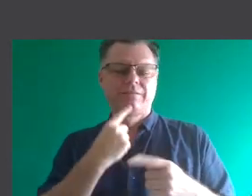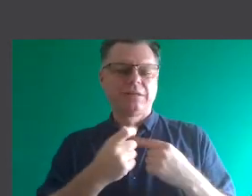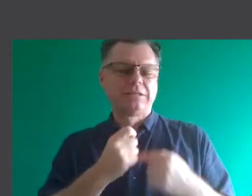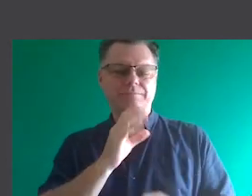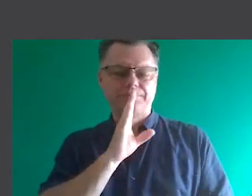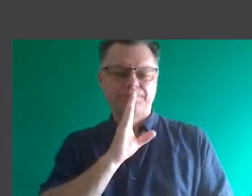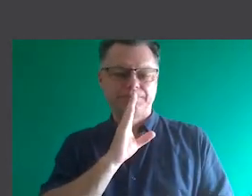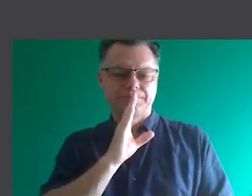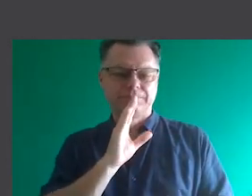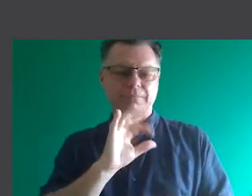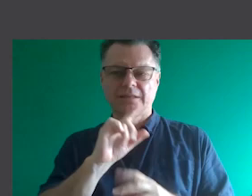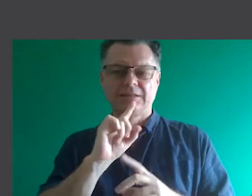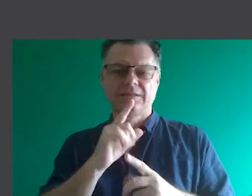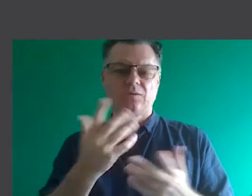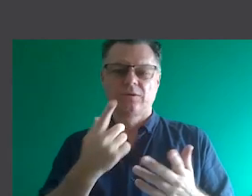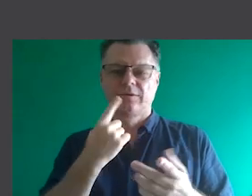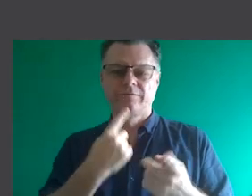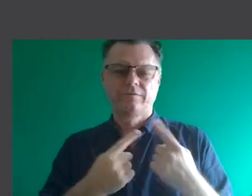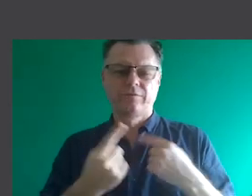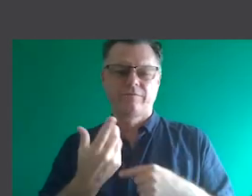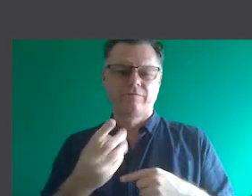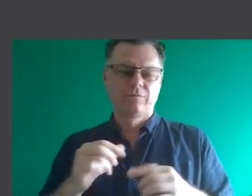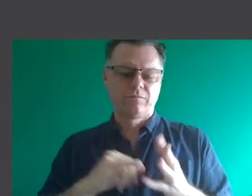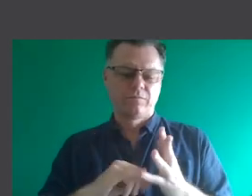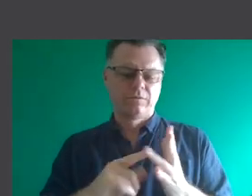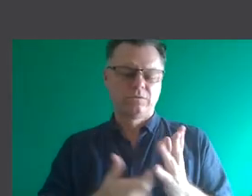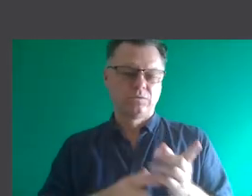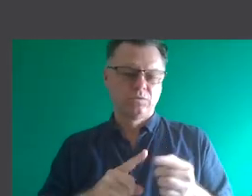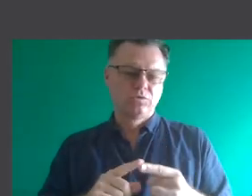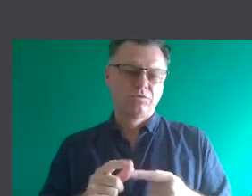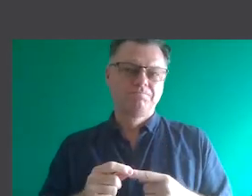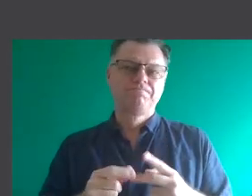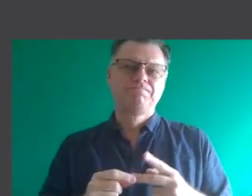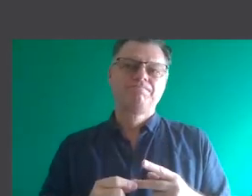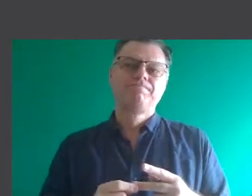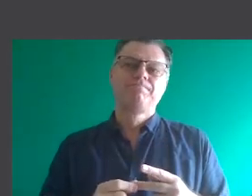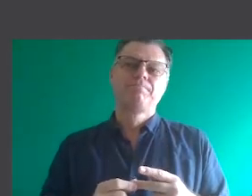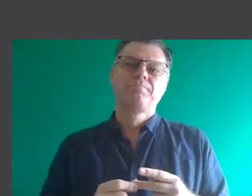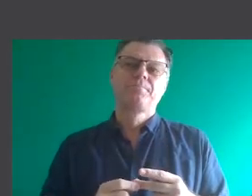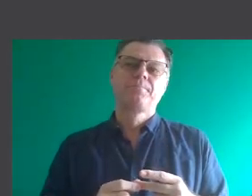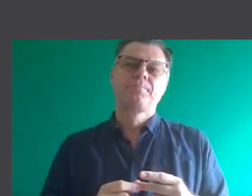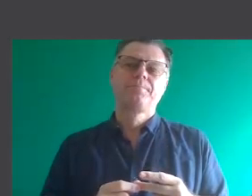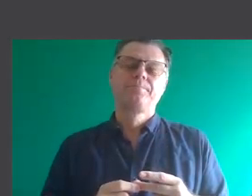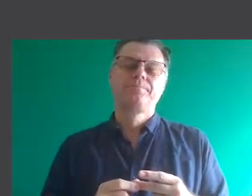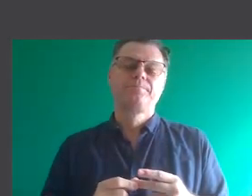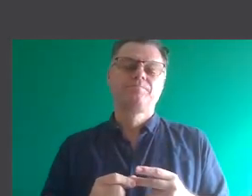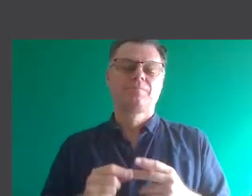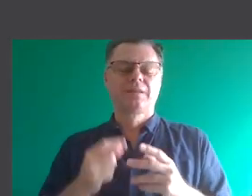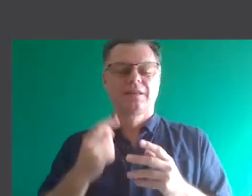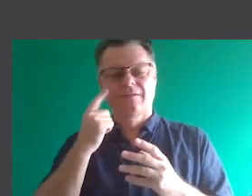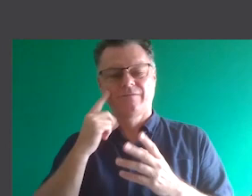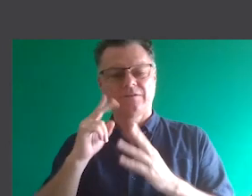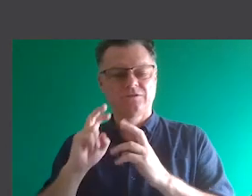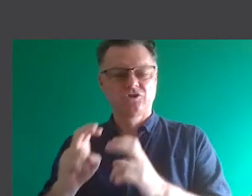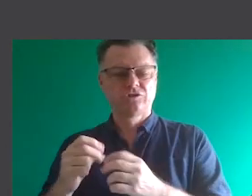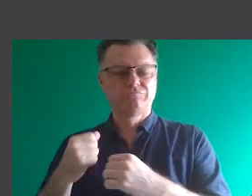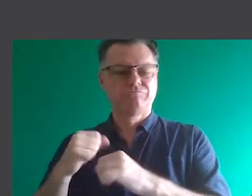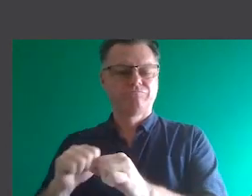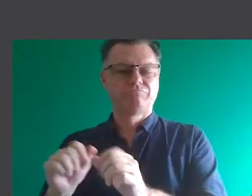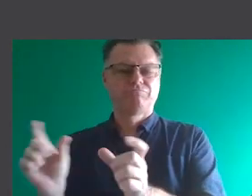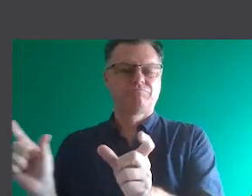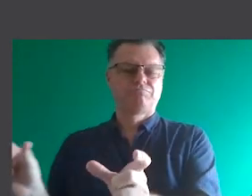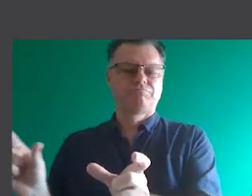keep some things secret in terms of sources, the protecting the investigation